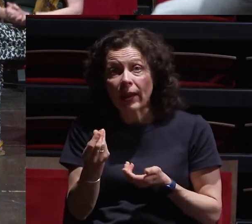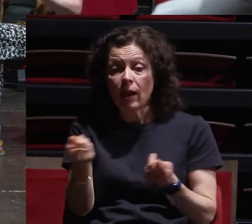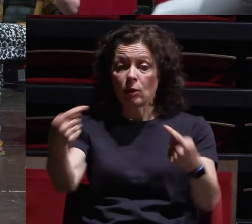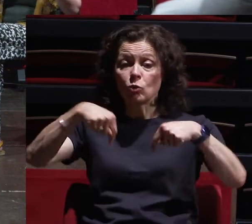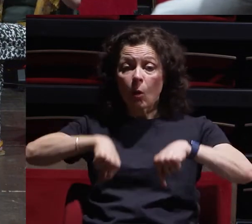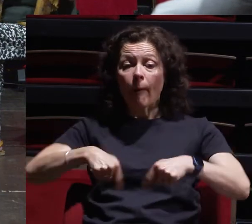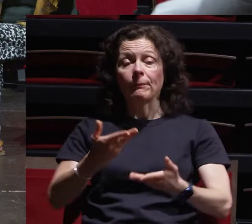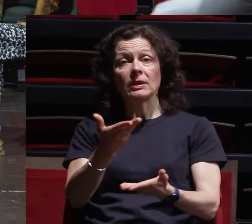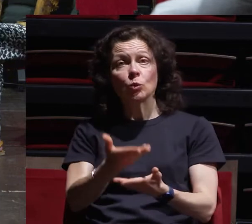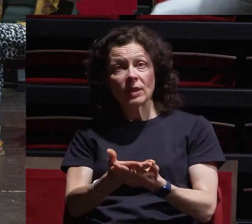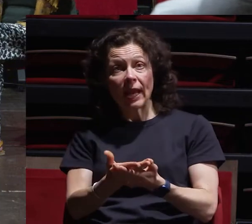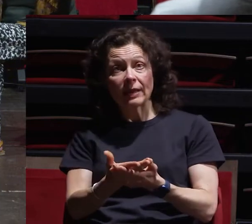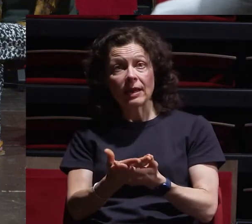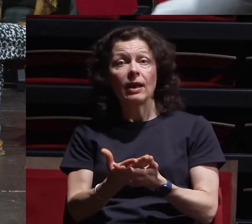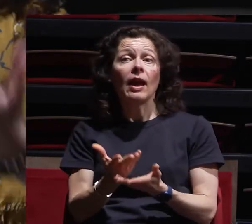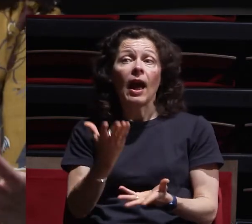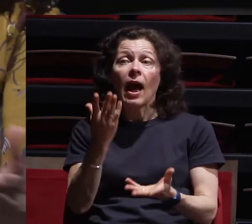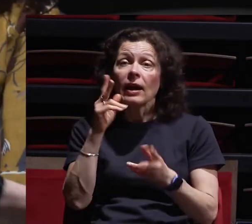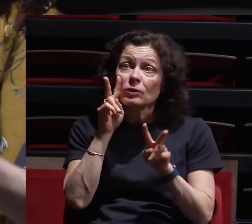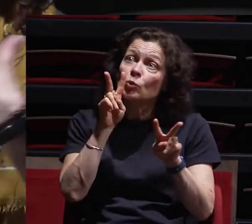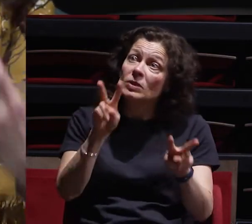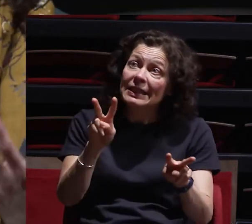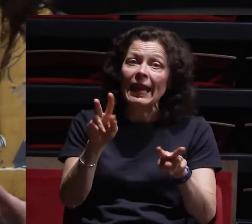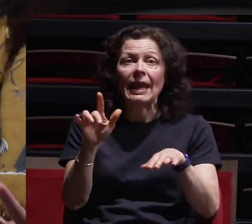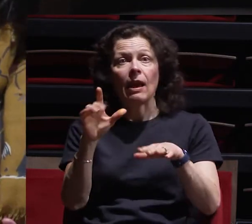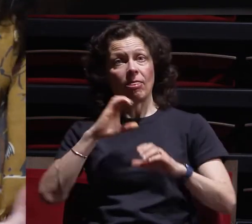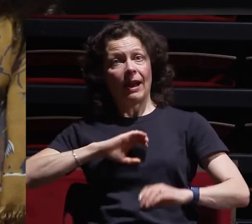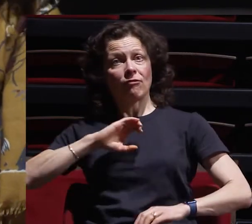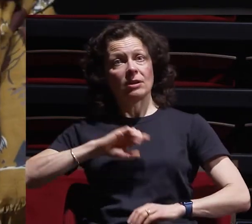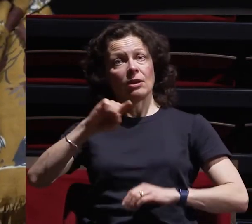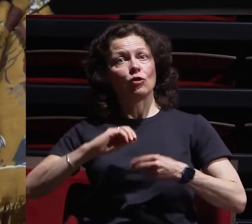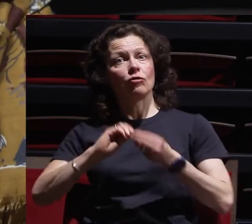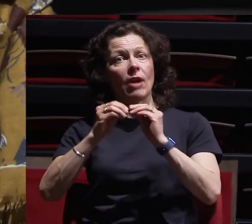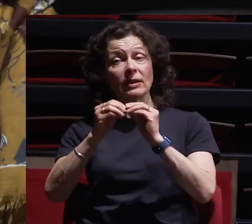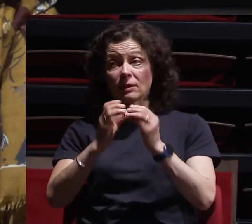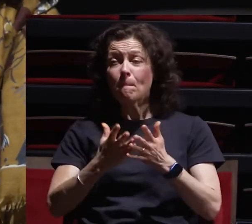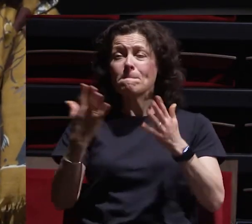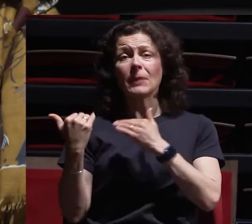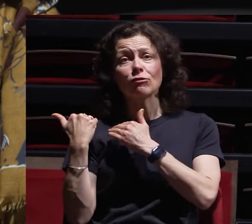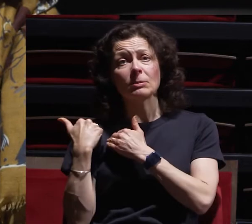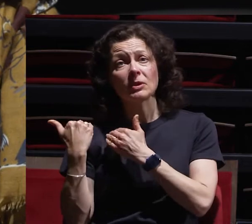come and sit and listen to characters that you've made. So there's a huge responsibility.